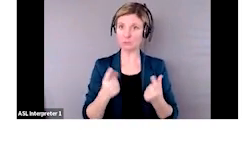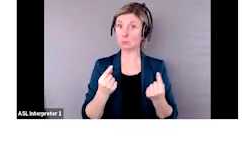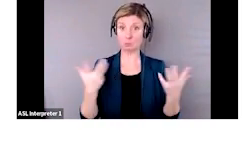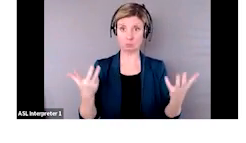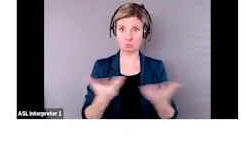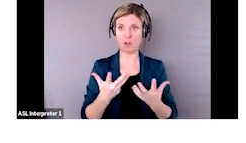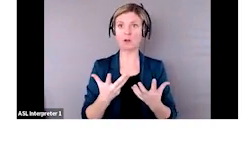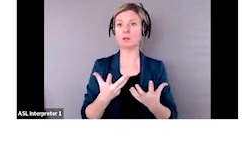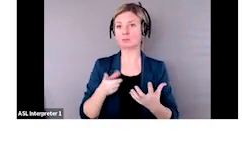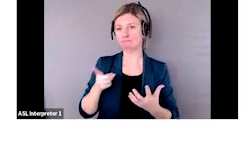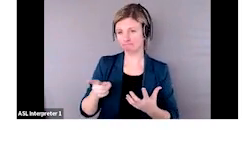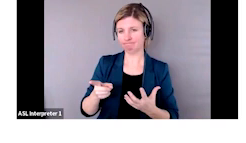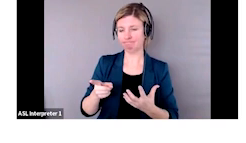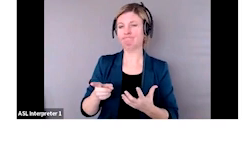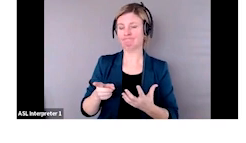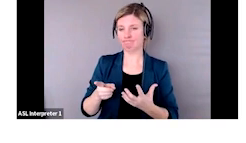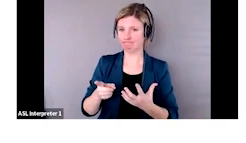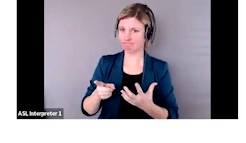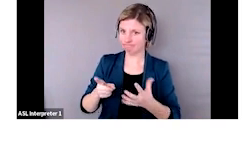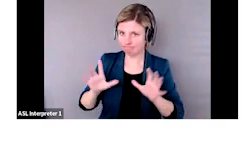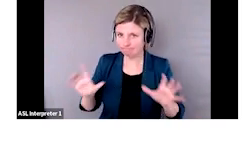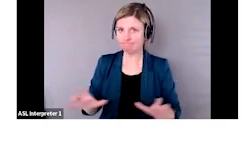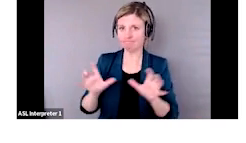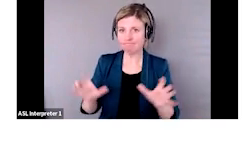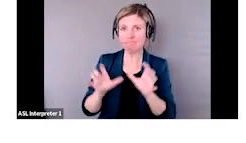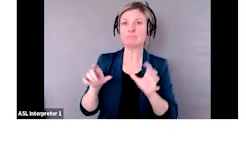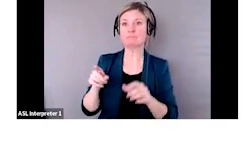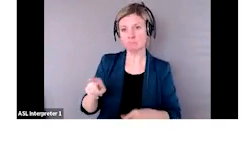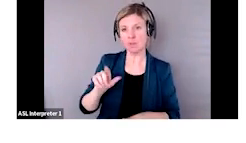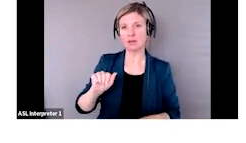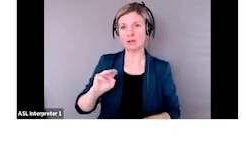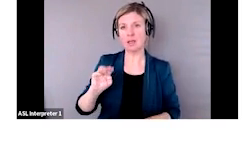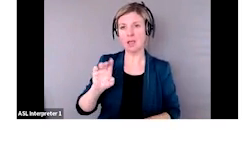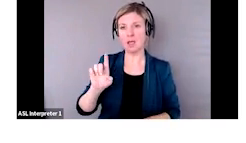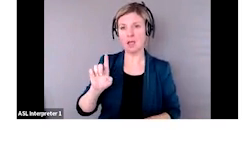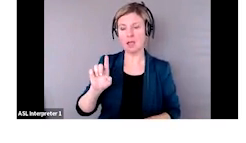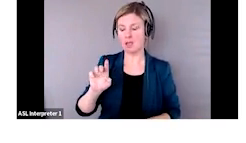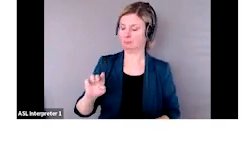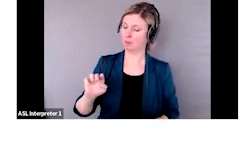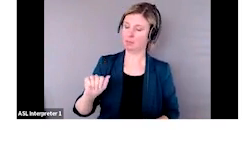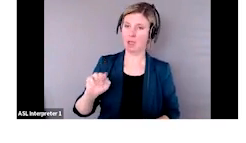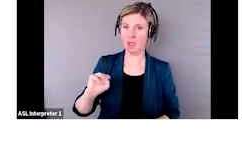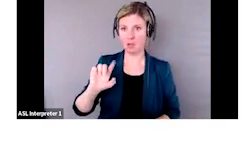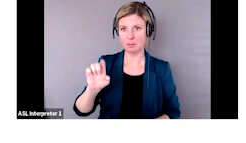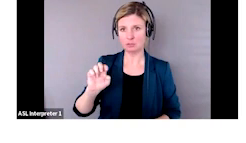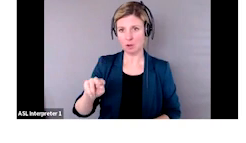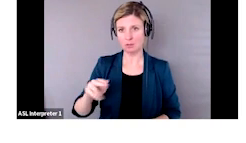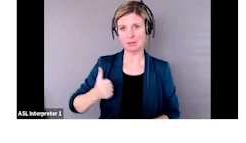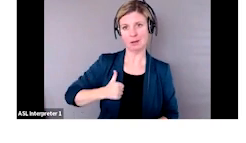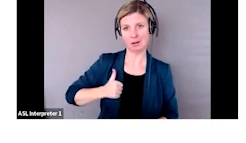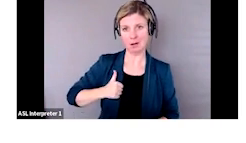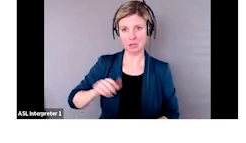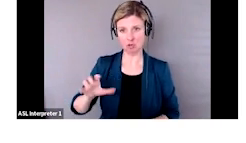If the channel is just a marketing channel for you, that is totally fine. You get it set up